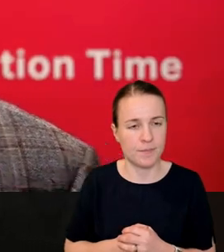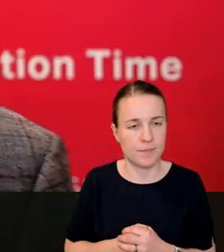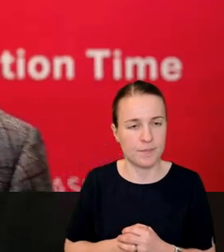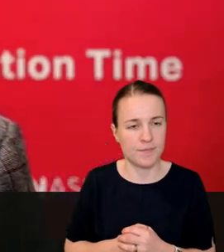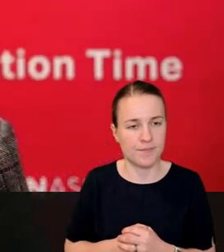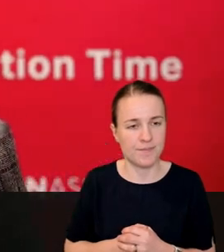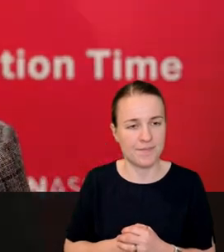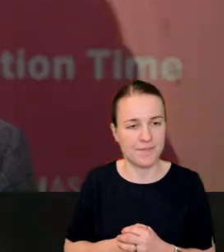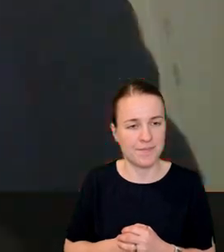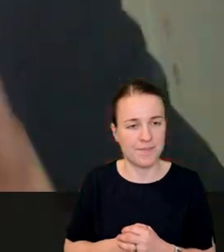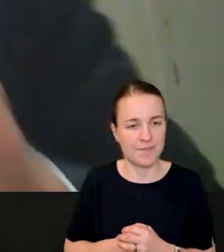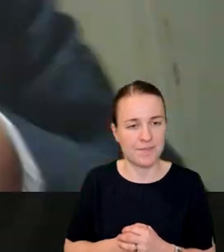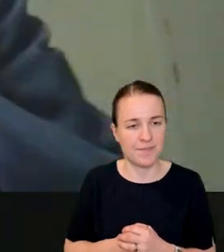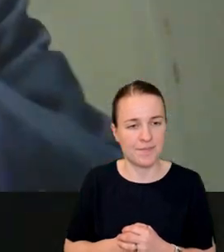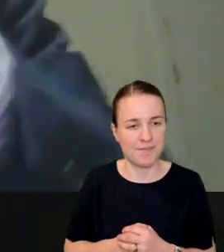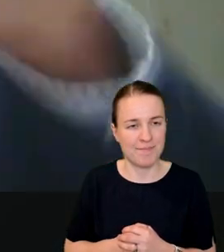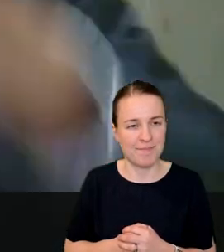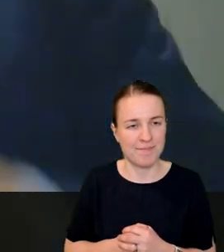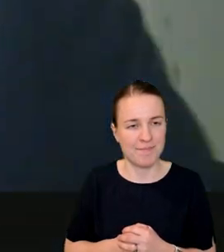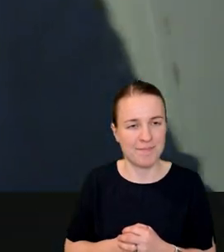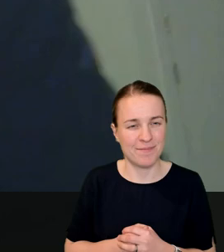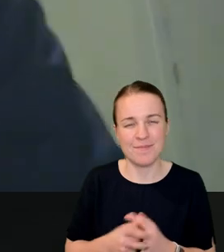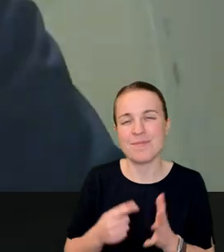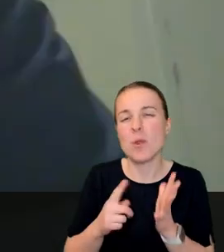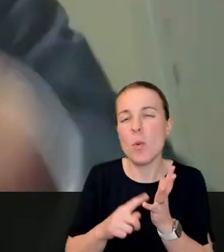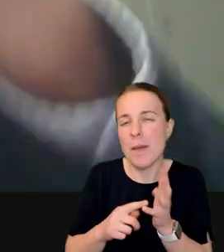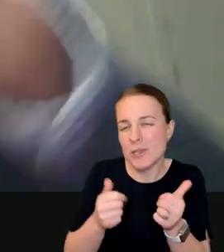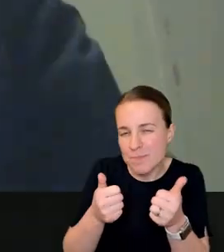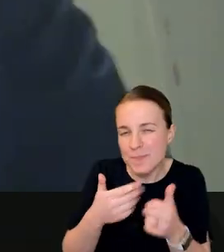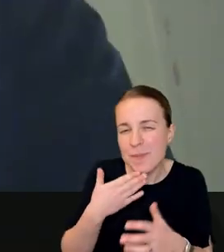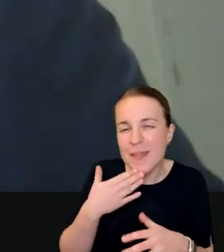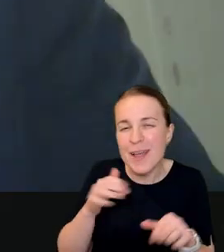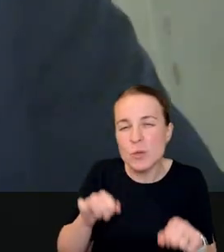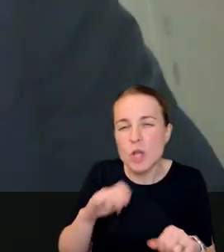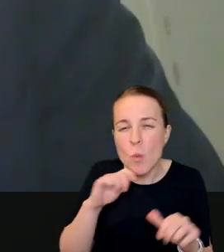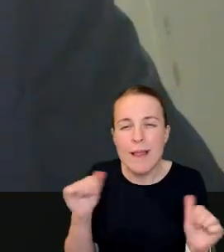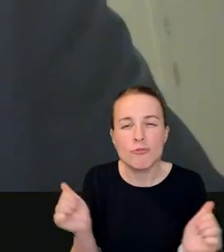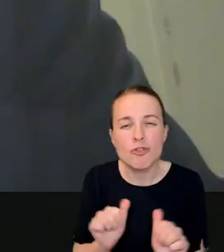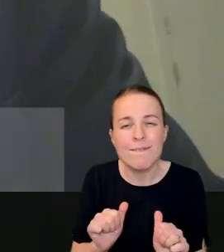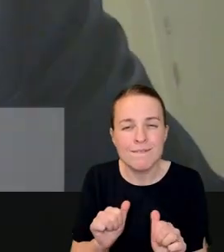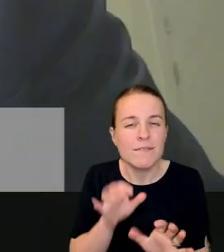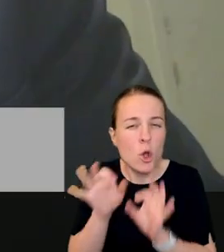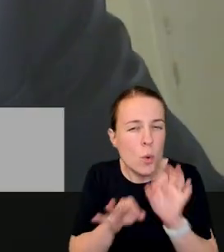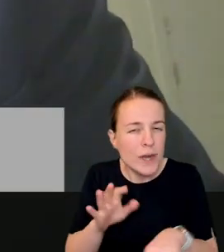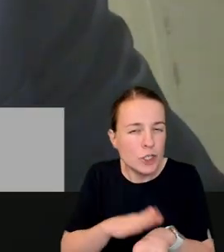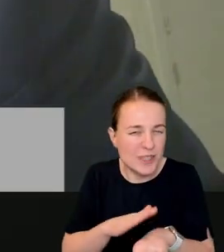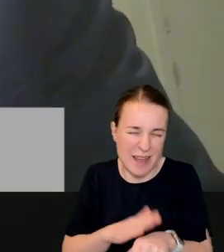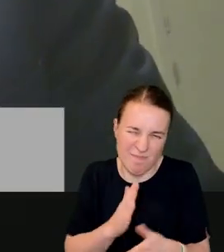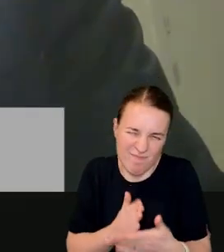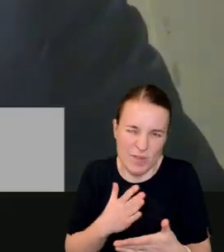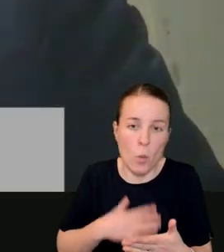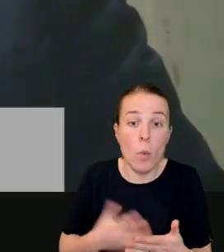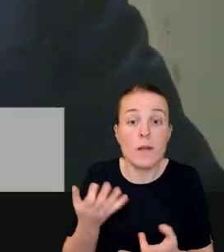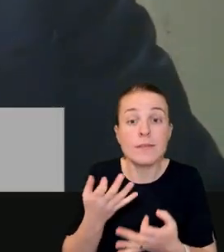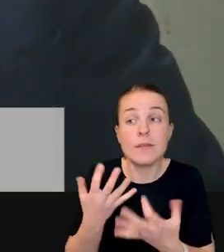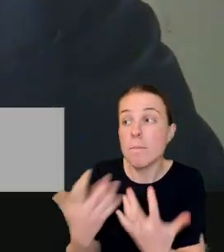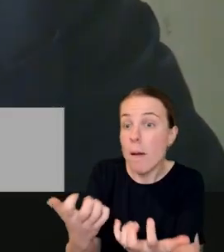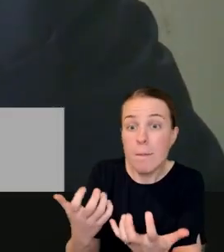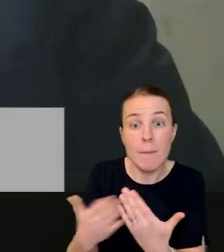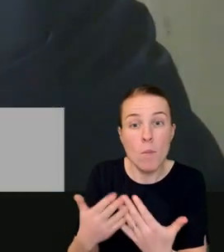Thank you, Chair. I'll be brief because this is people's question time, and we, of course, want more questions from the public. But look, can I just